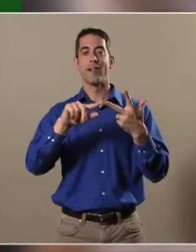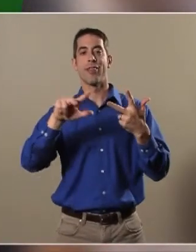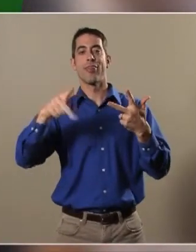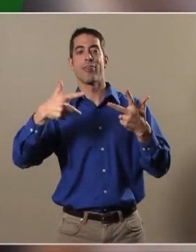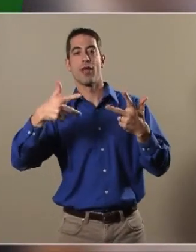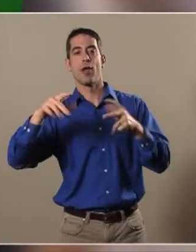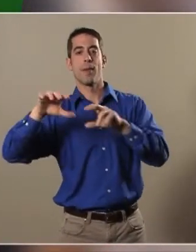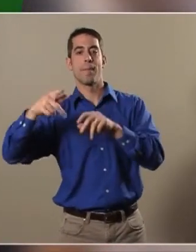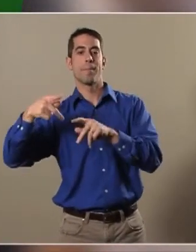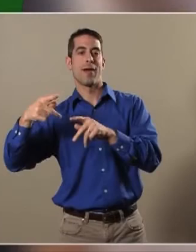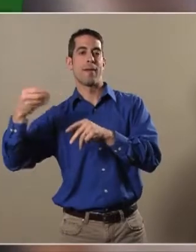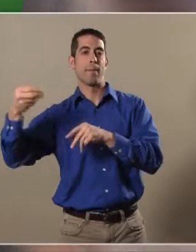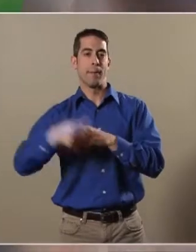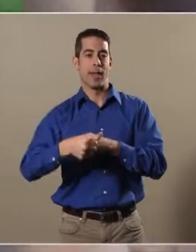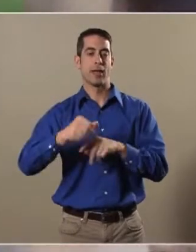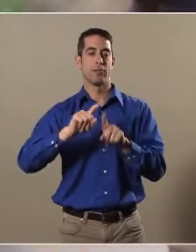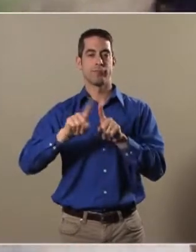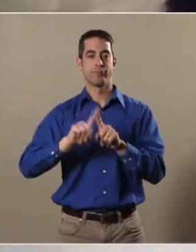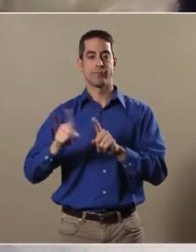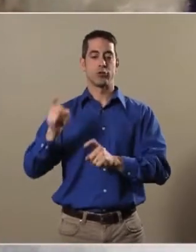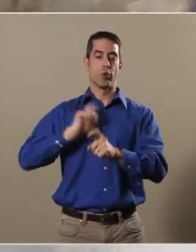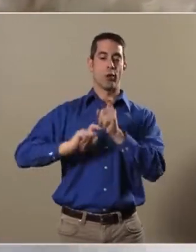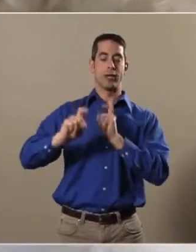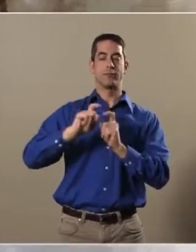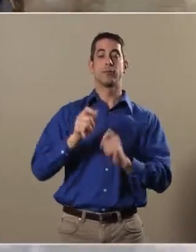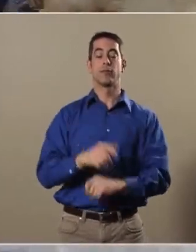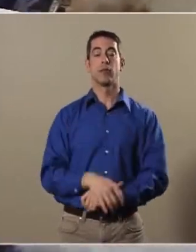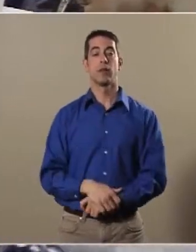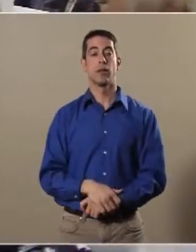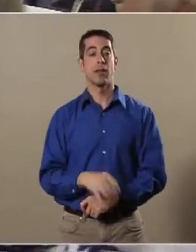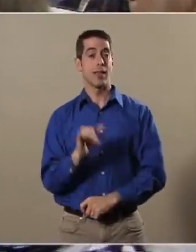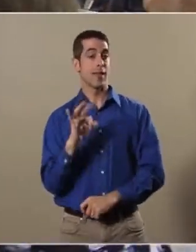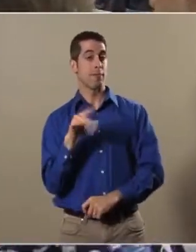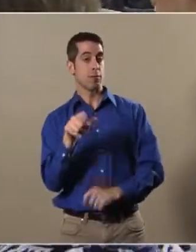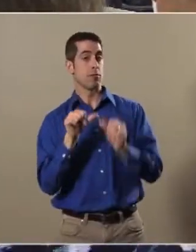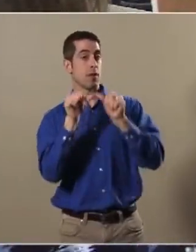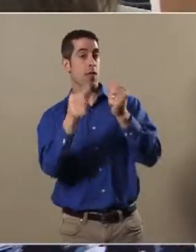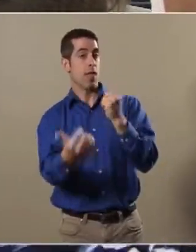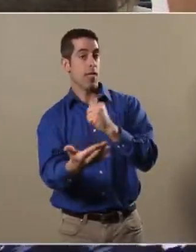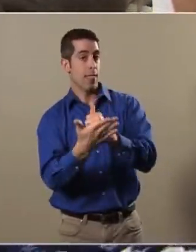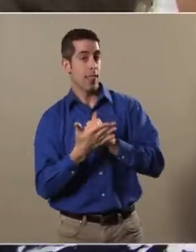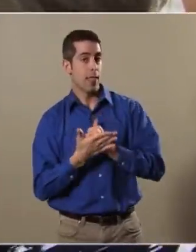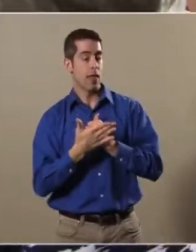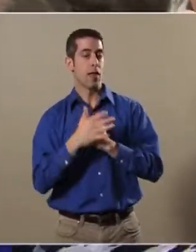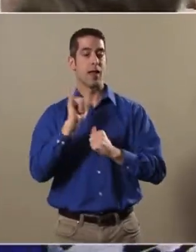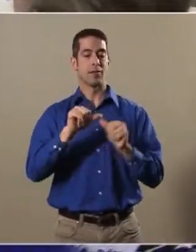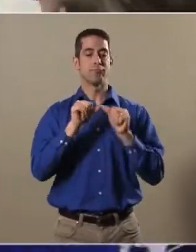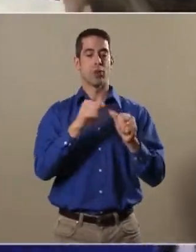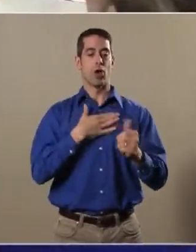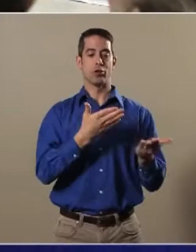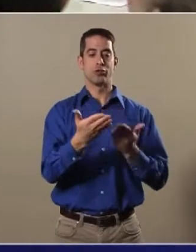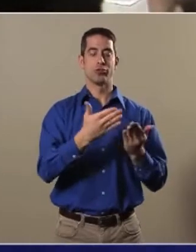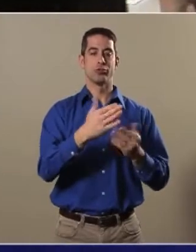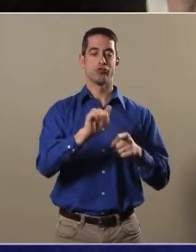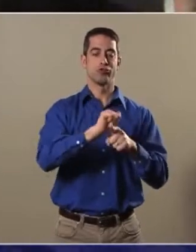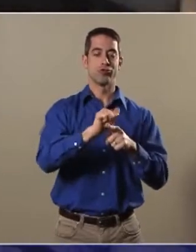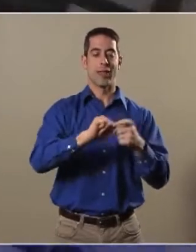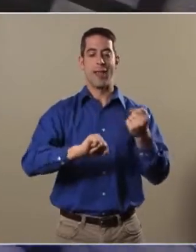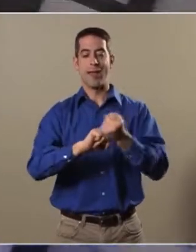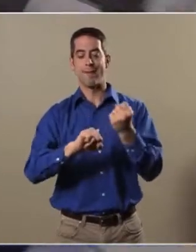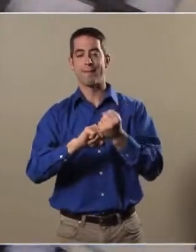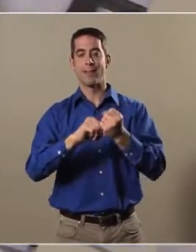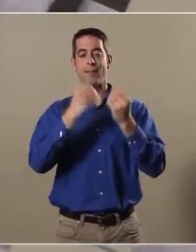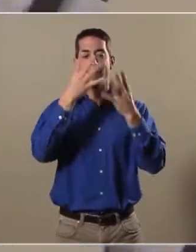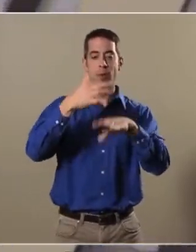continue to serve consumers through advocacy, training and support, information and referral, and other individualized